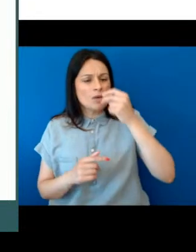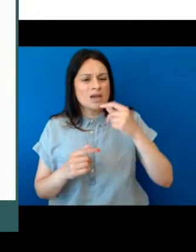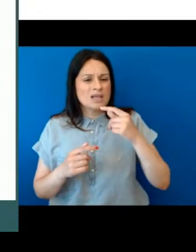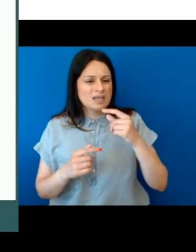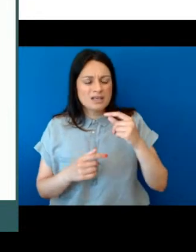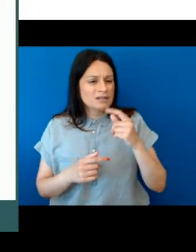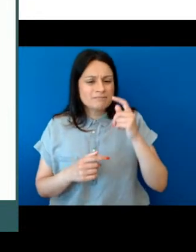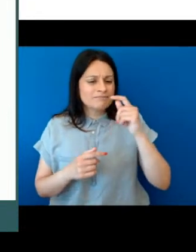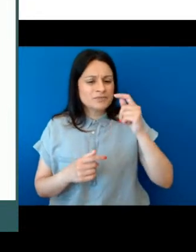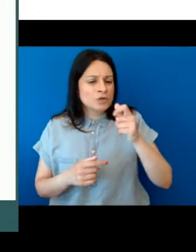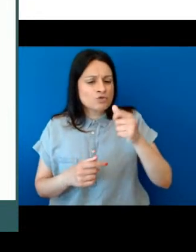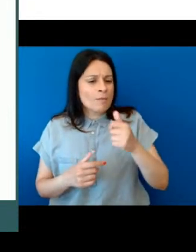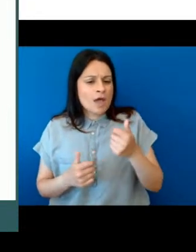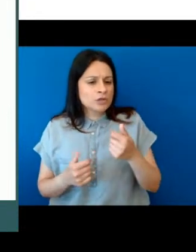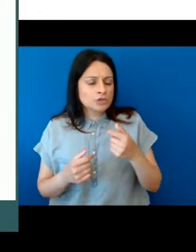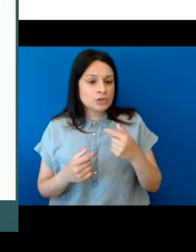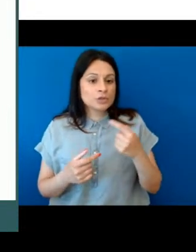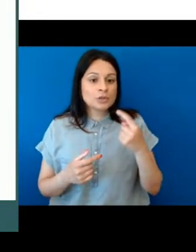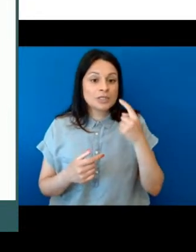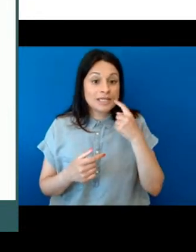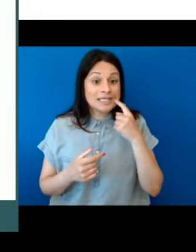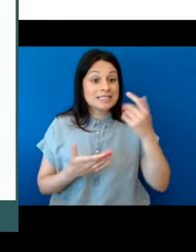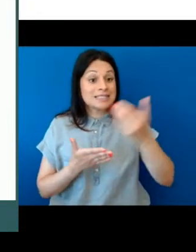safer to put steroid in the nose than the lung.